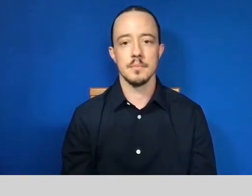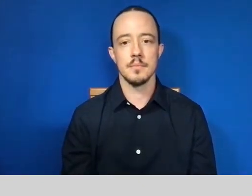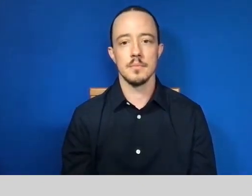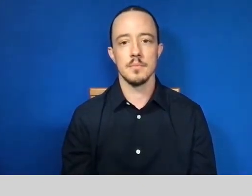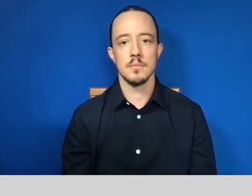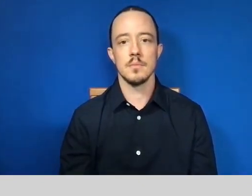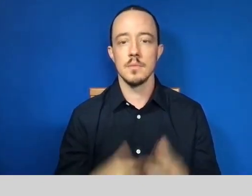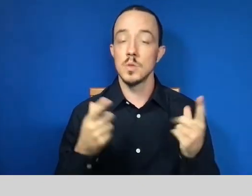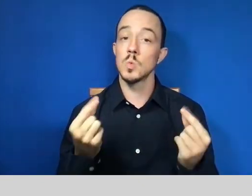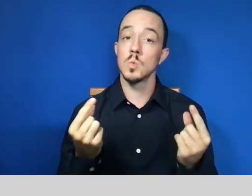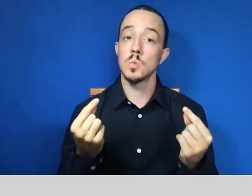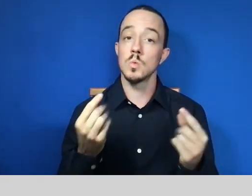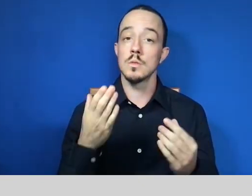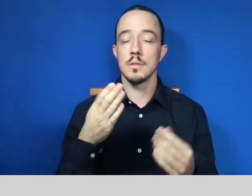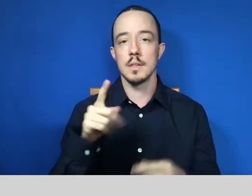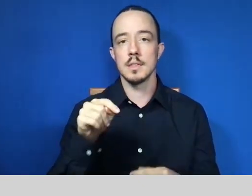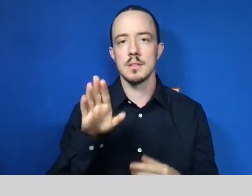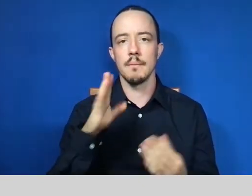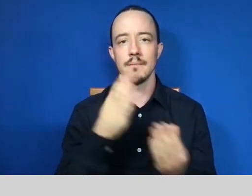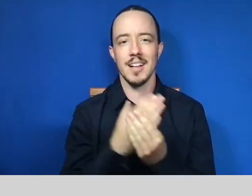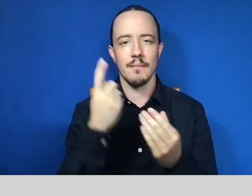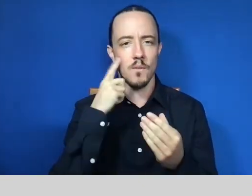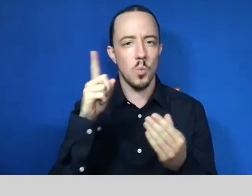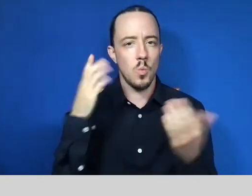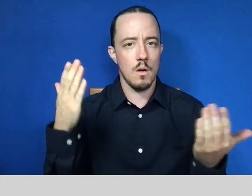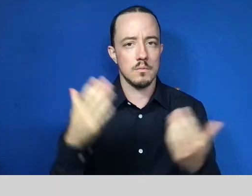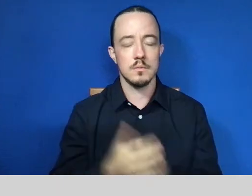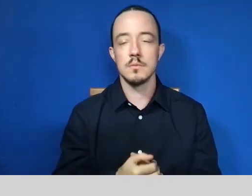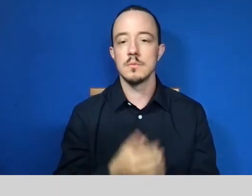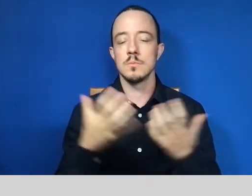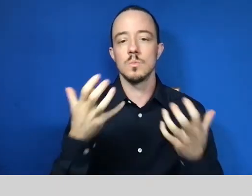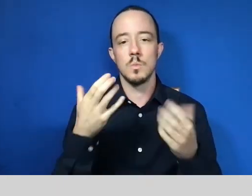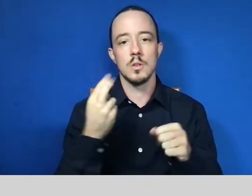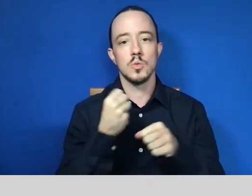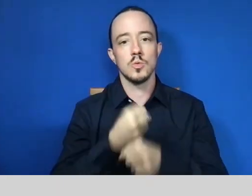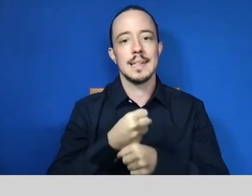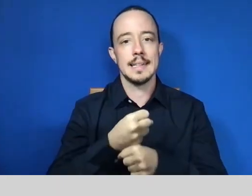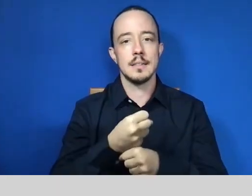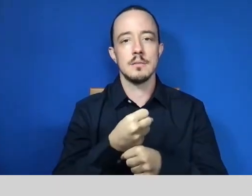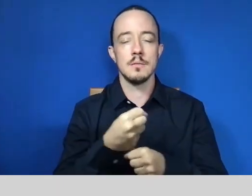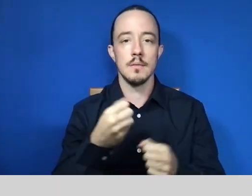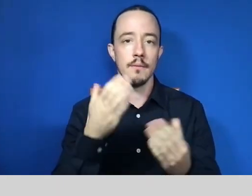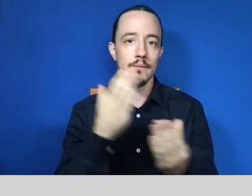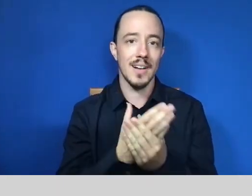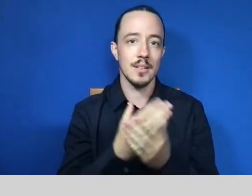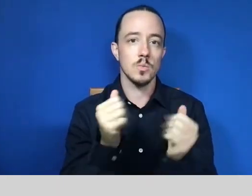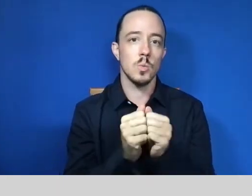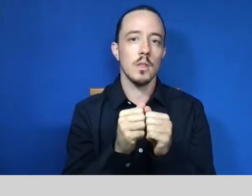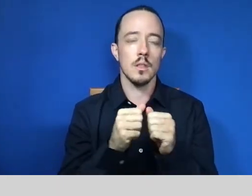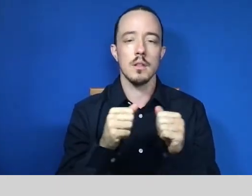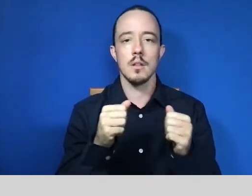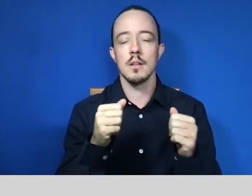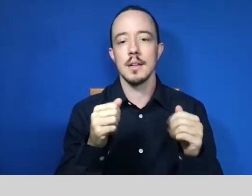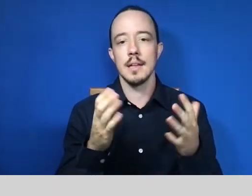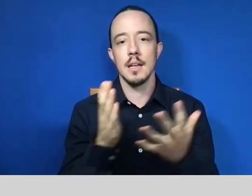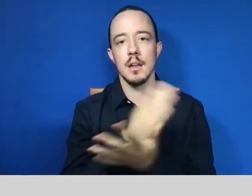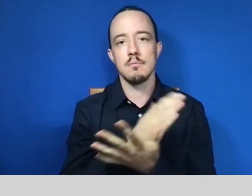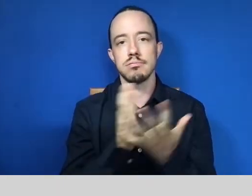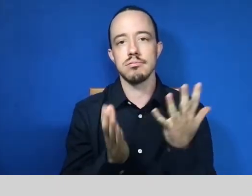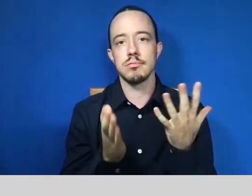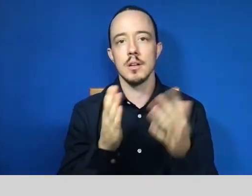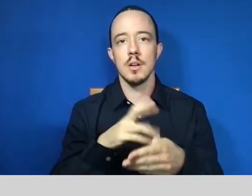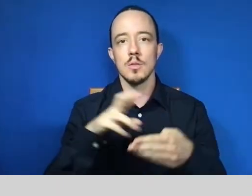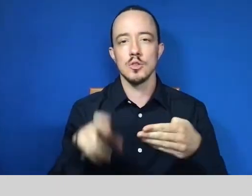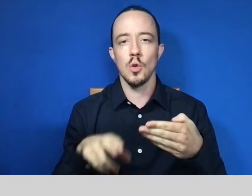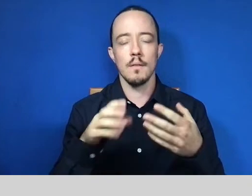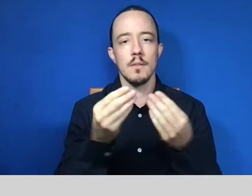What we want to use stub files for is we want to create files with already resolved